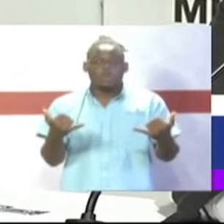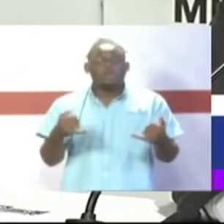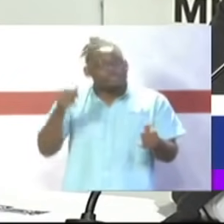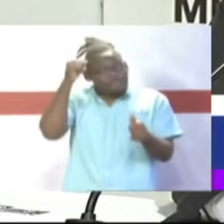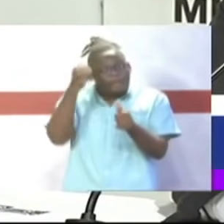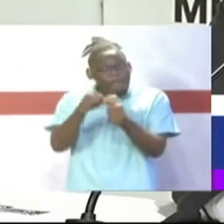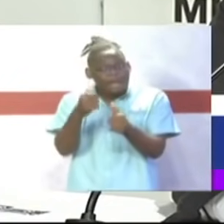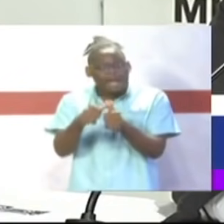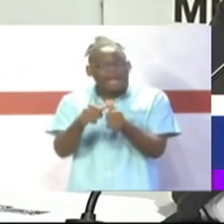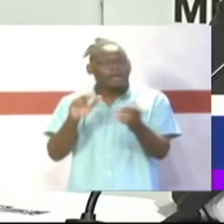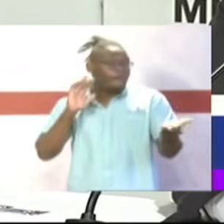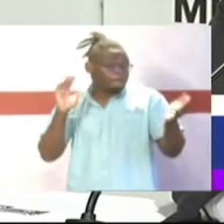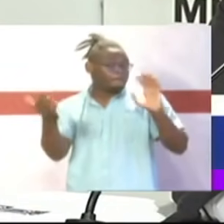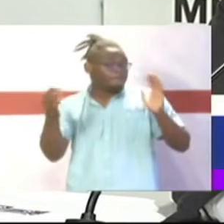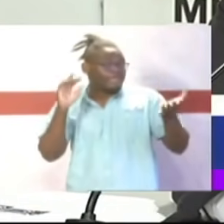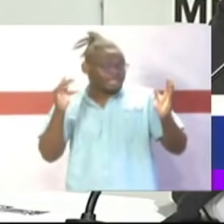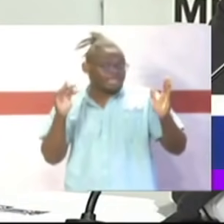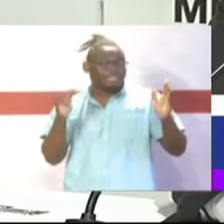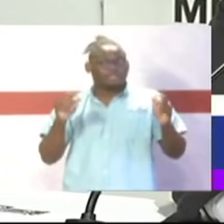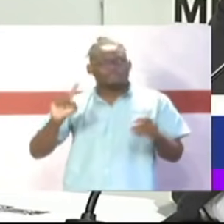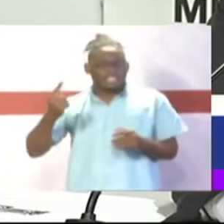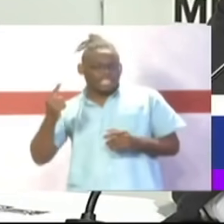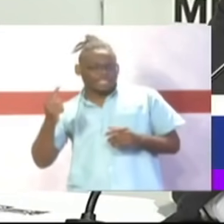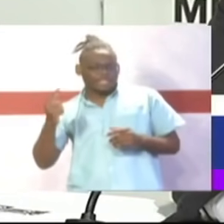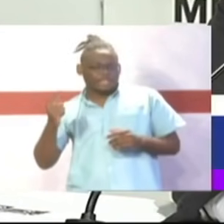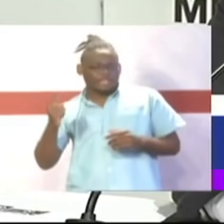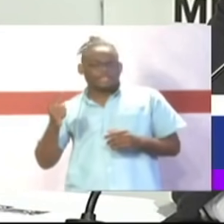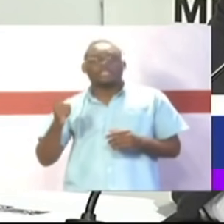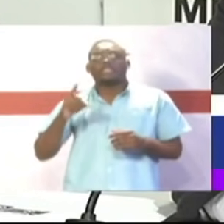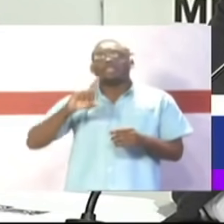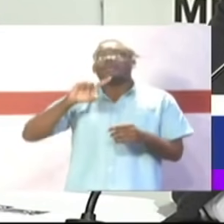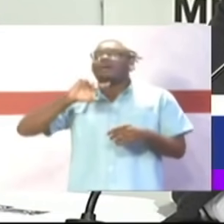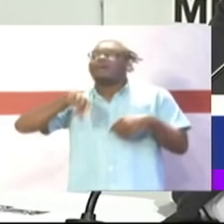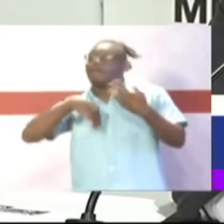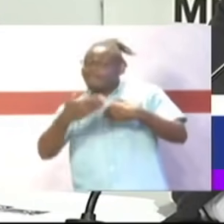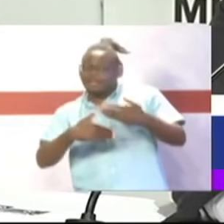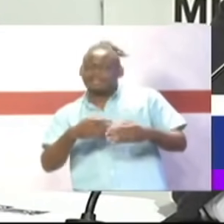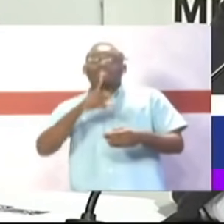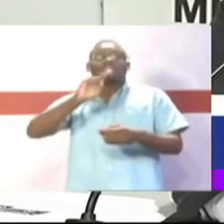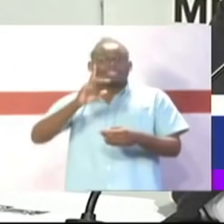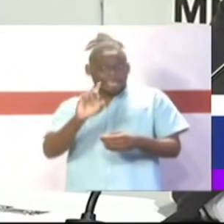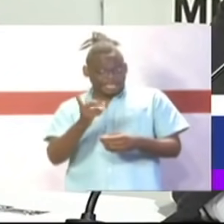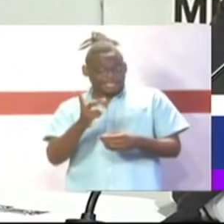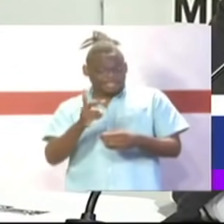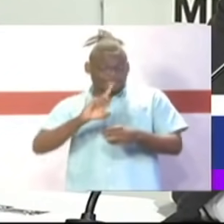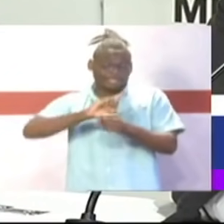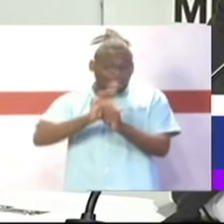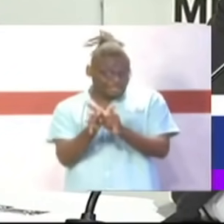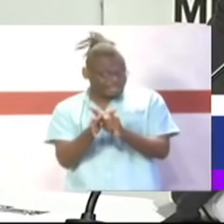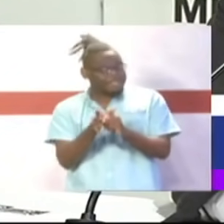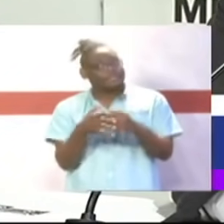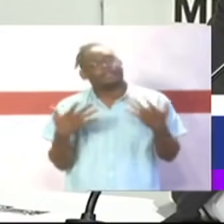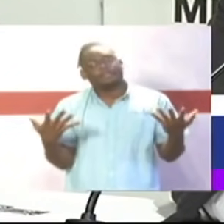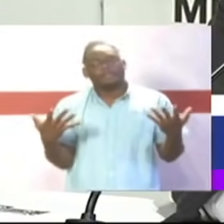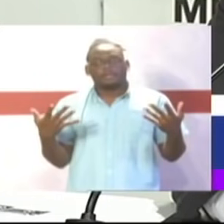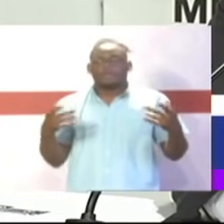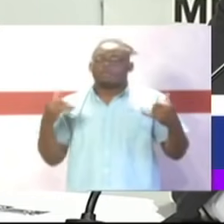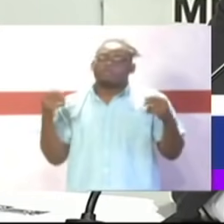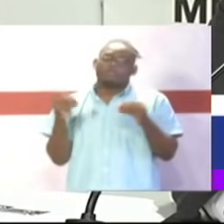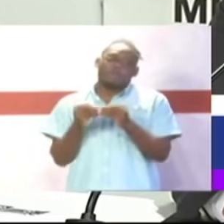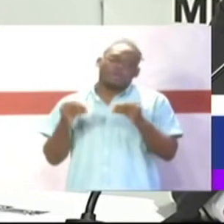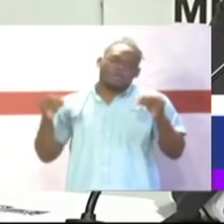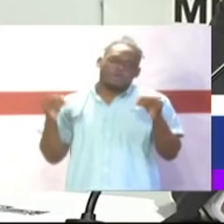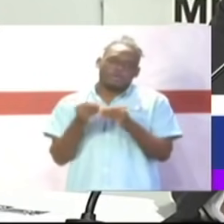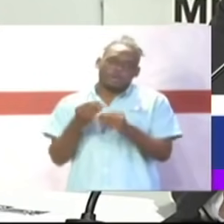the P1 strain even, is 2 to 3 times more transmissible. So it is possibly